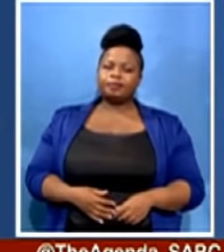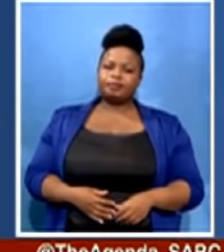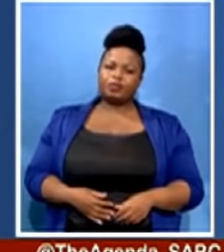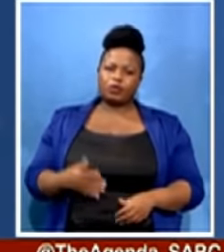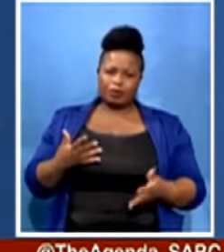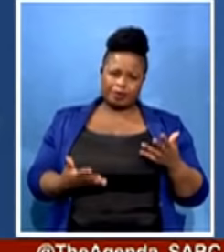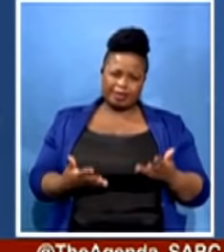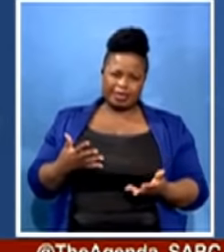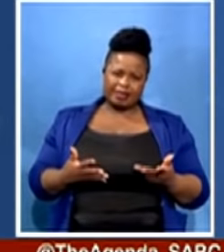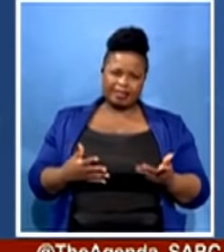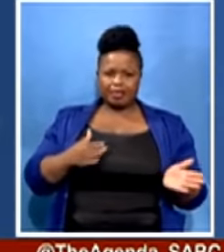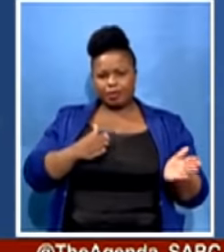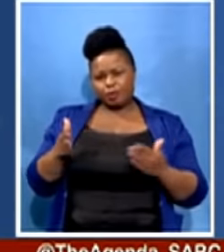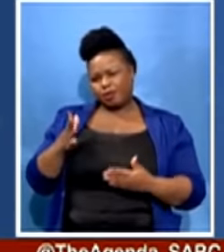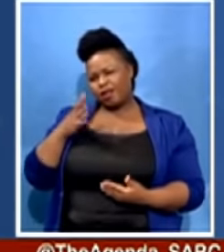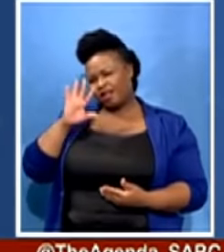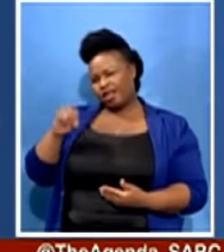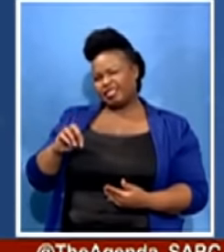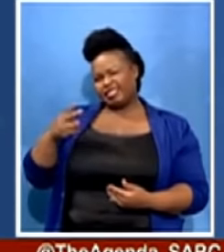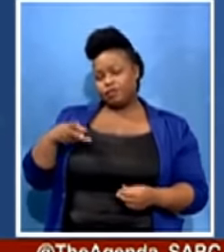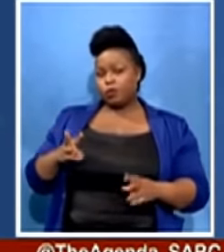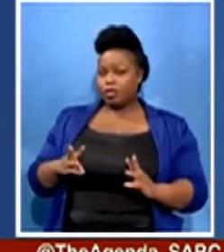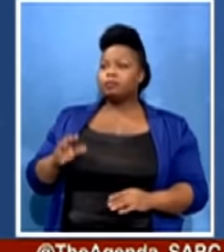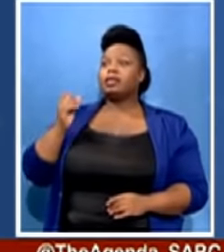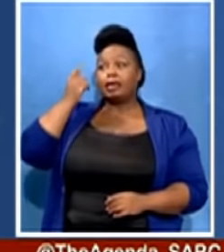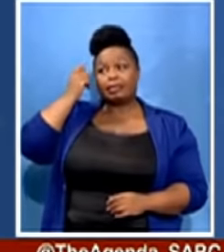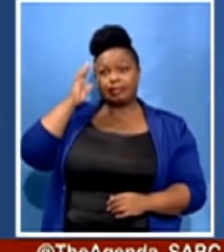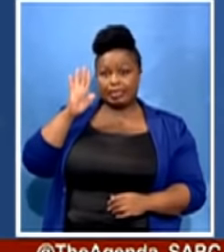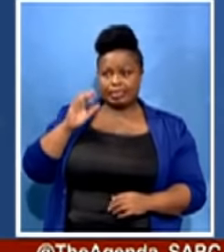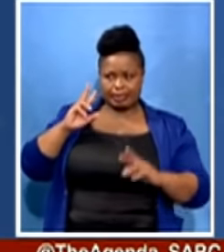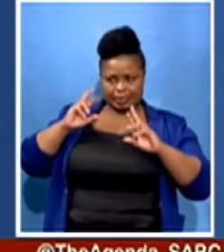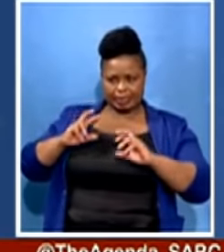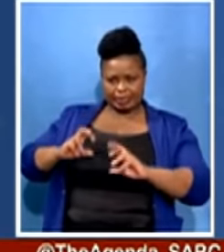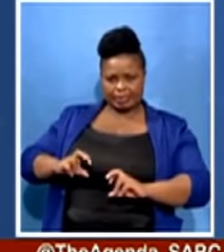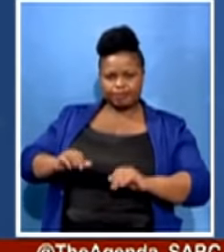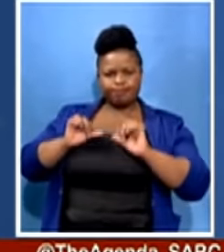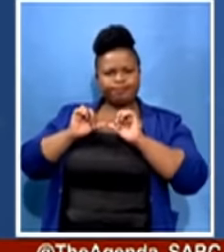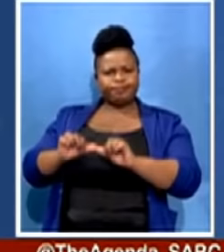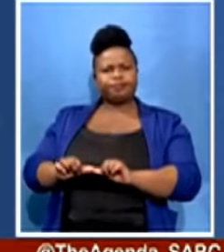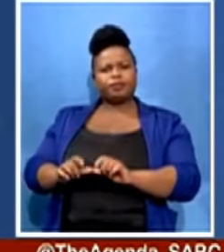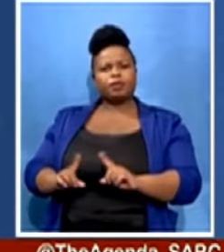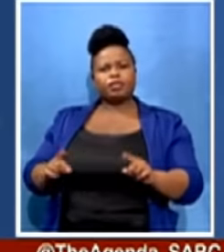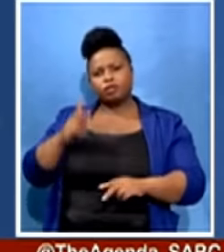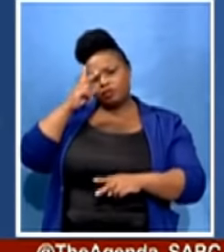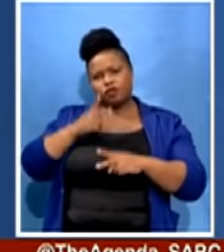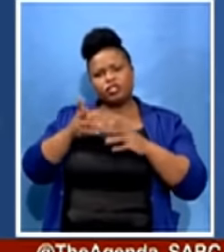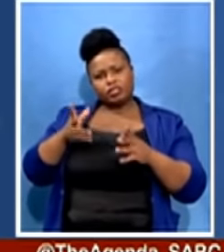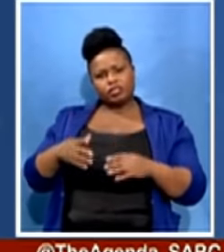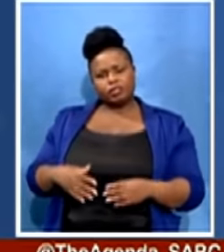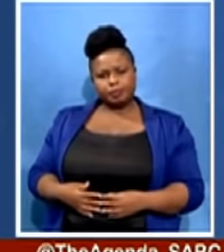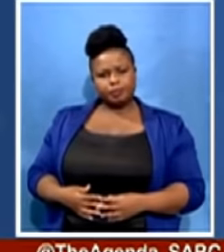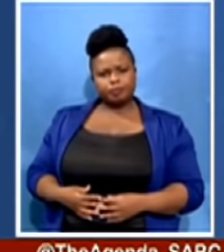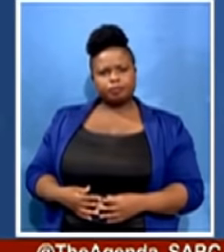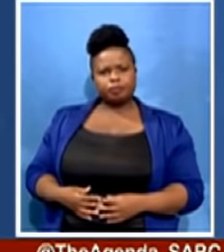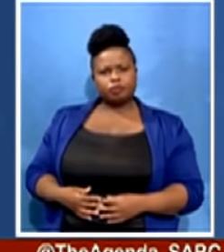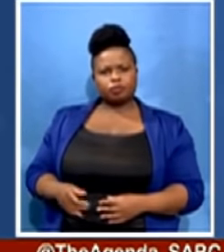I understand investigations are continuing, but Prof, what's your hunch? This burglary, does it